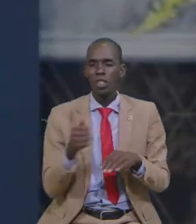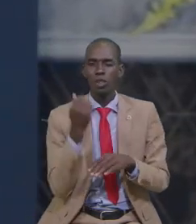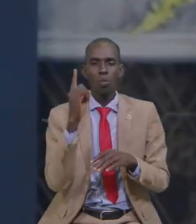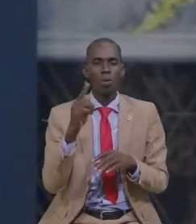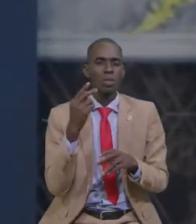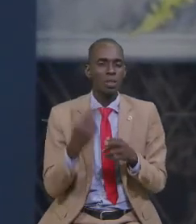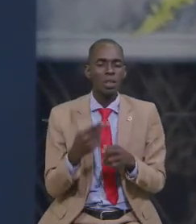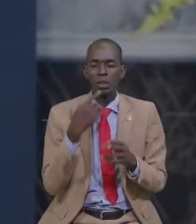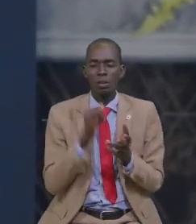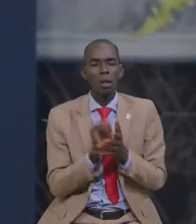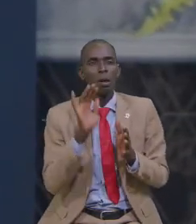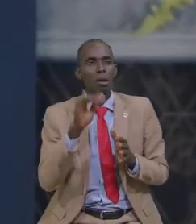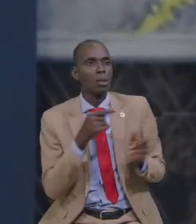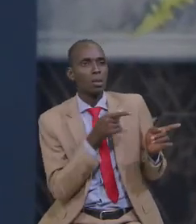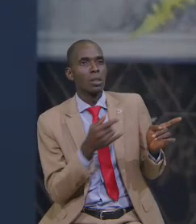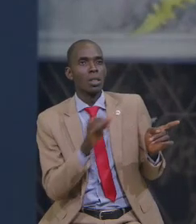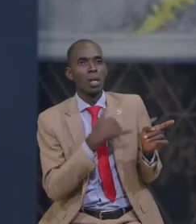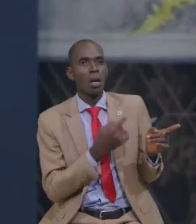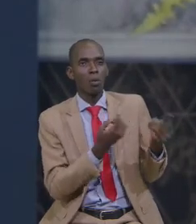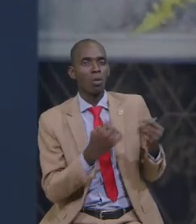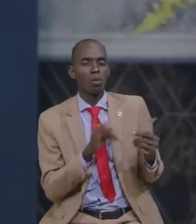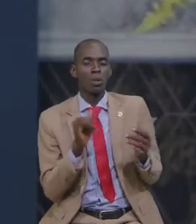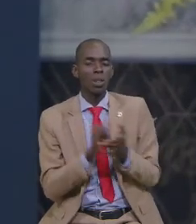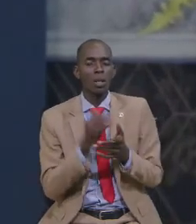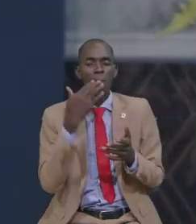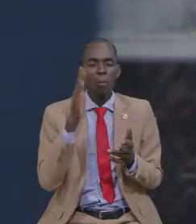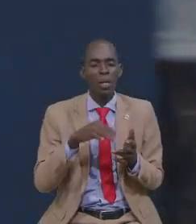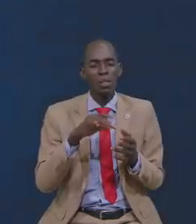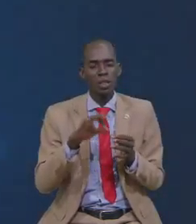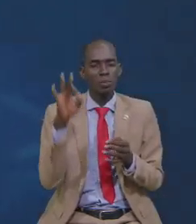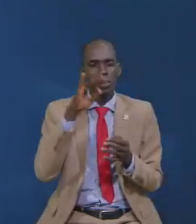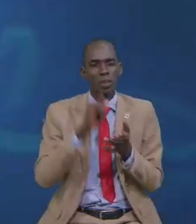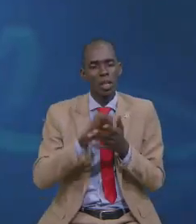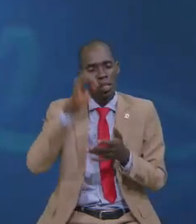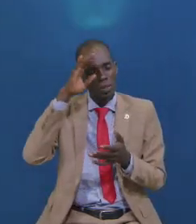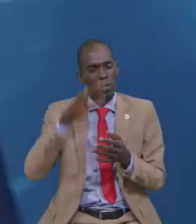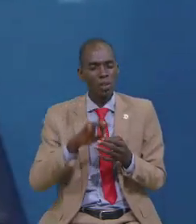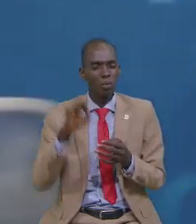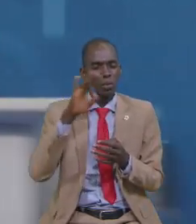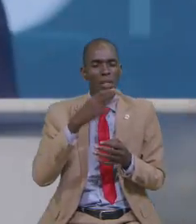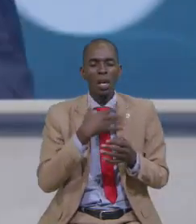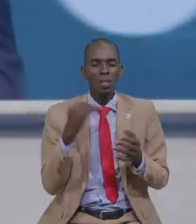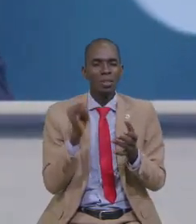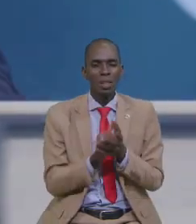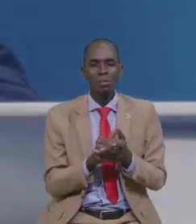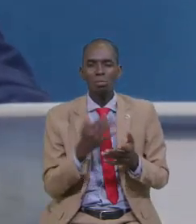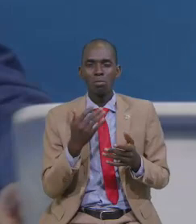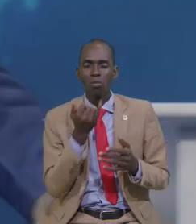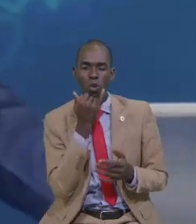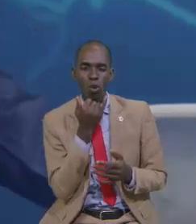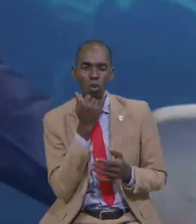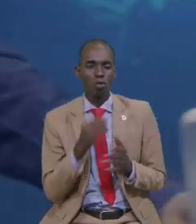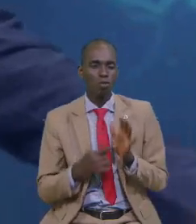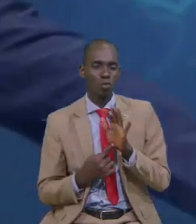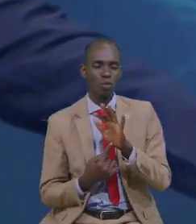powers, those evil spirits, and those tormenting spirits, and those epileptic manifestations, they have